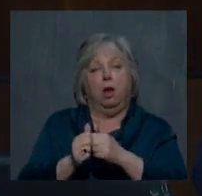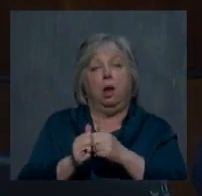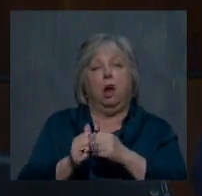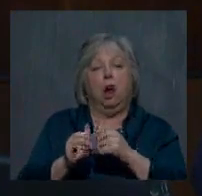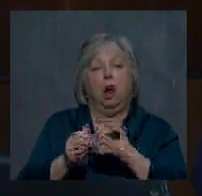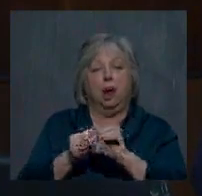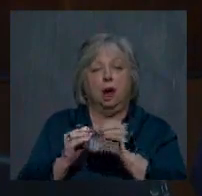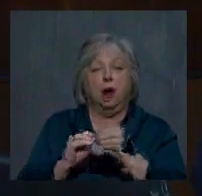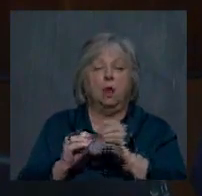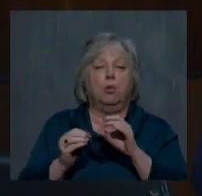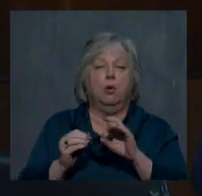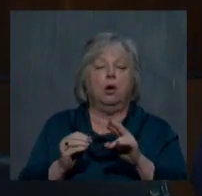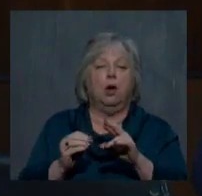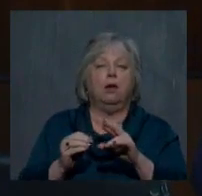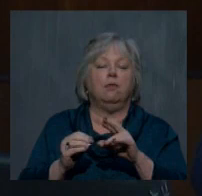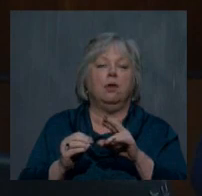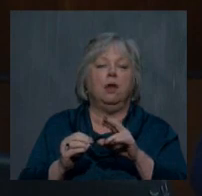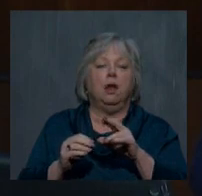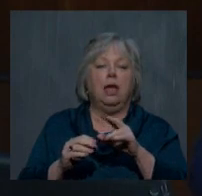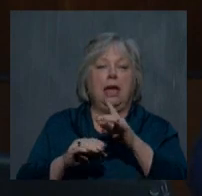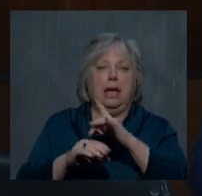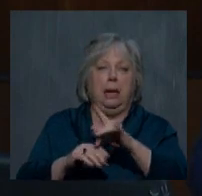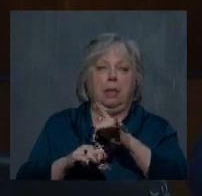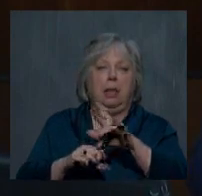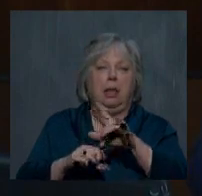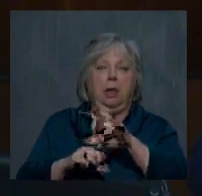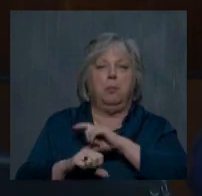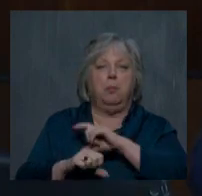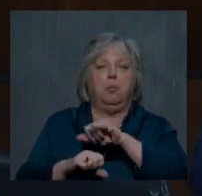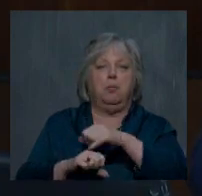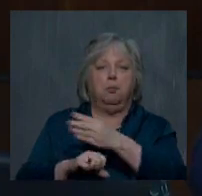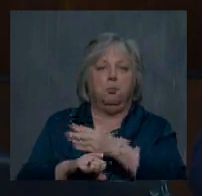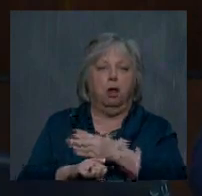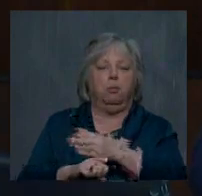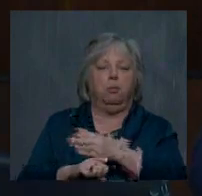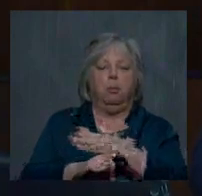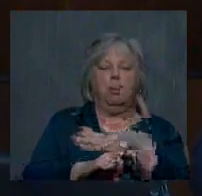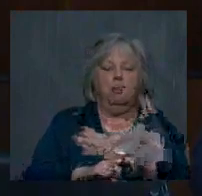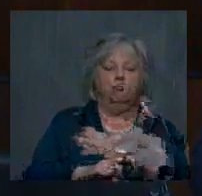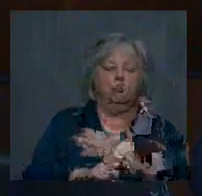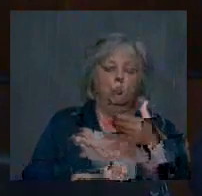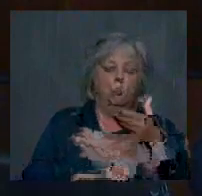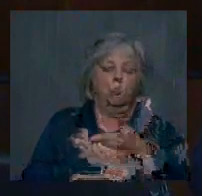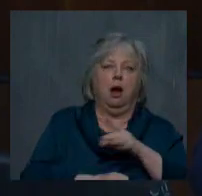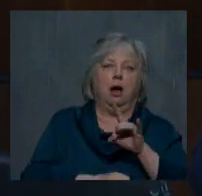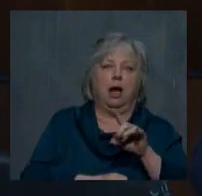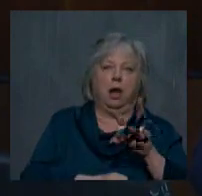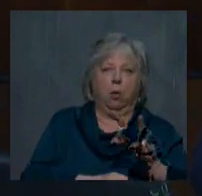our police shortage. Officers here.